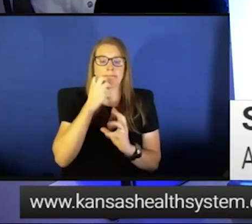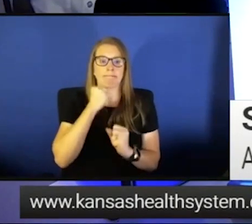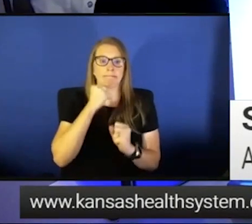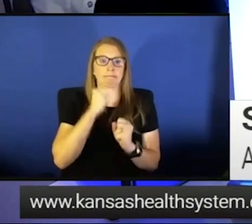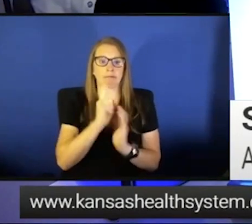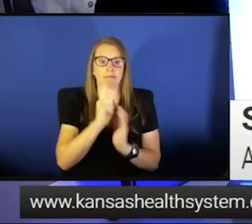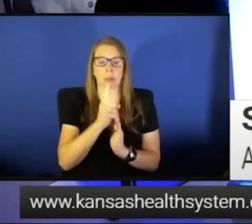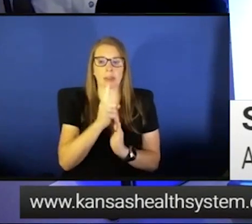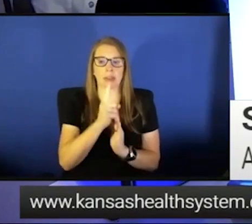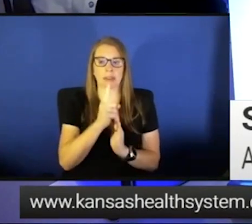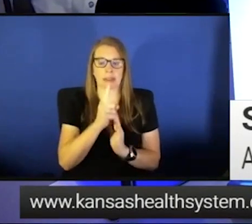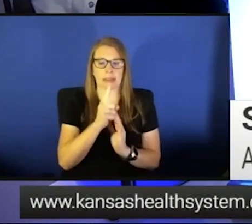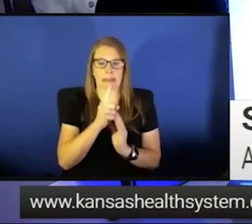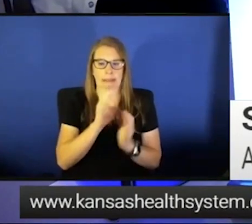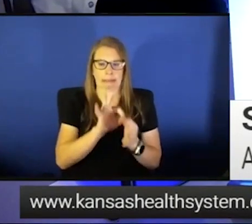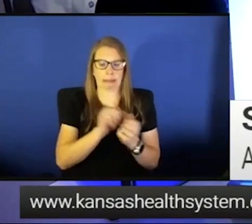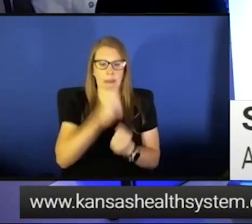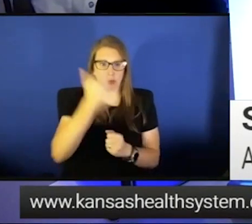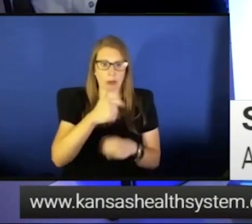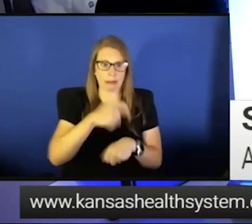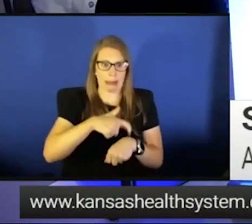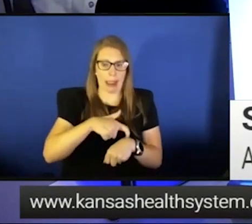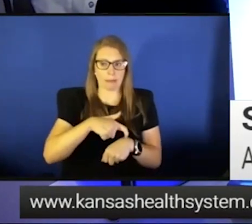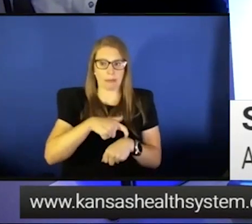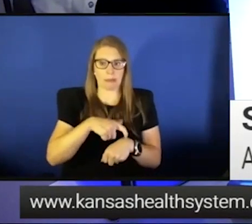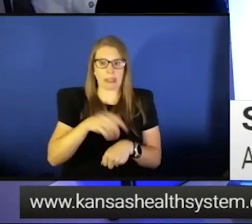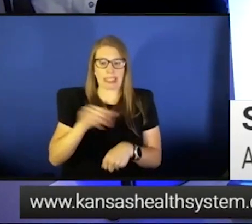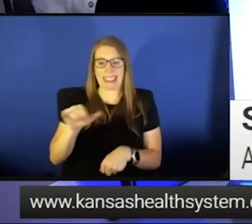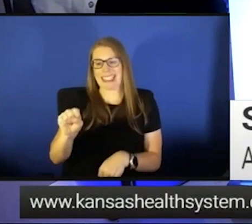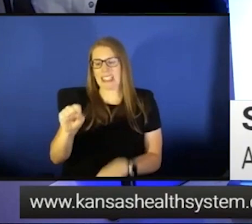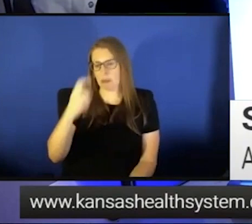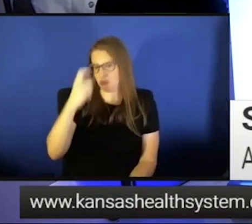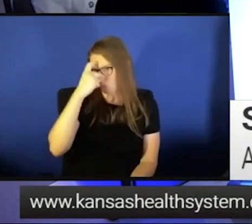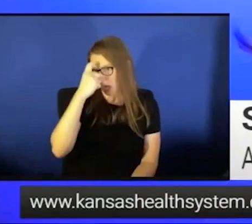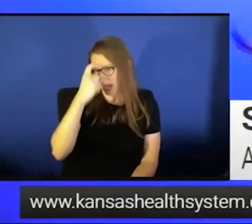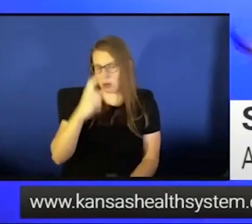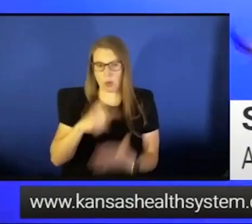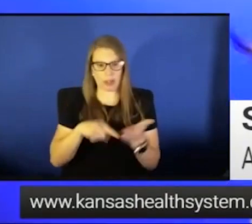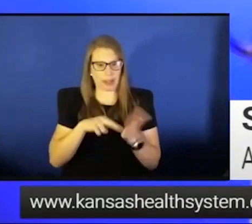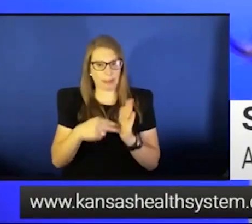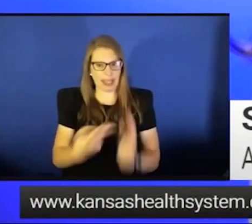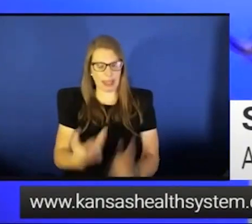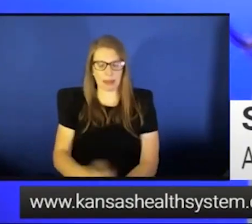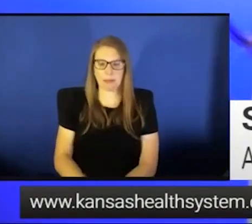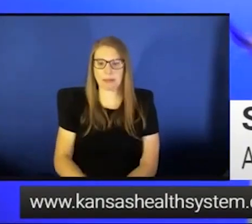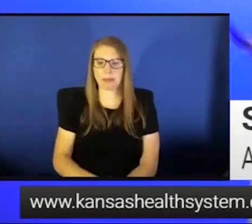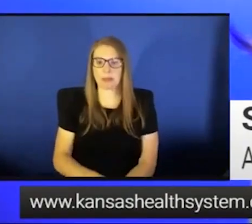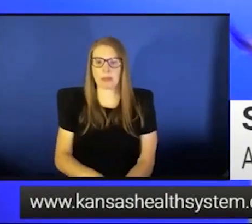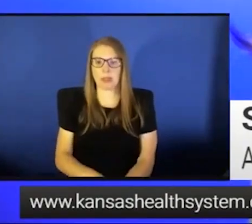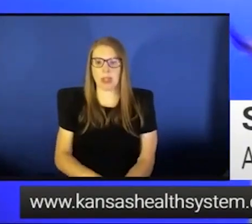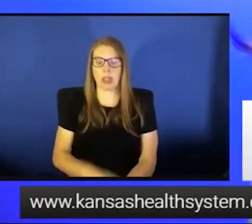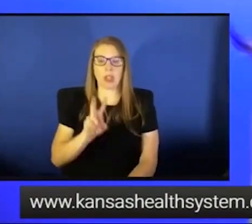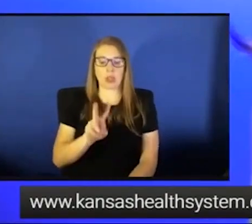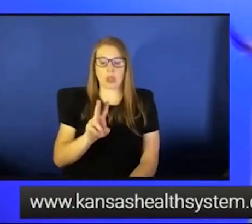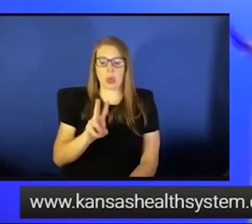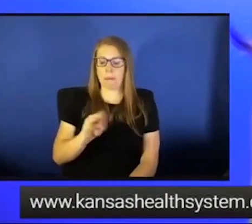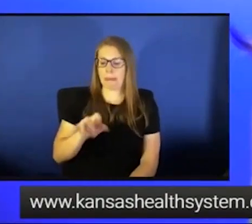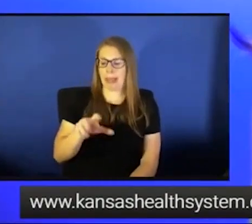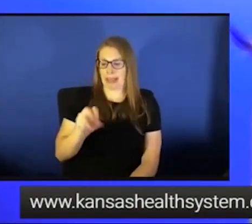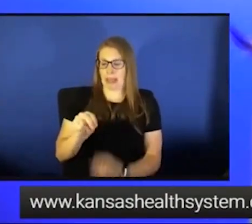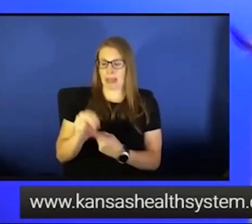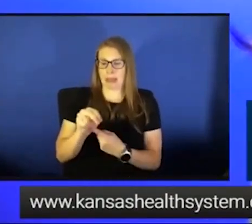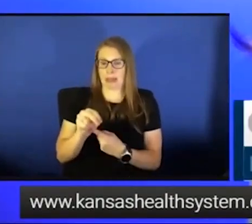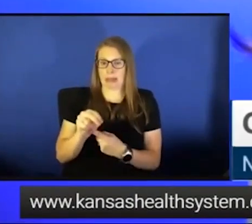to stroke. So, time is brain. What does that mean when we talk about that? Sure, that means 2 million brain cells are dying a minute when somebody's